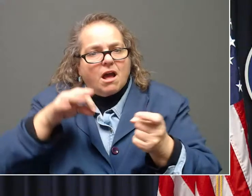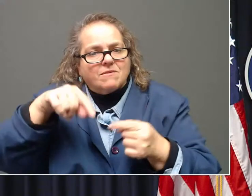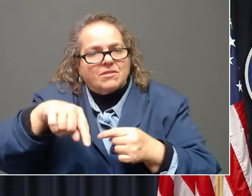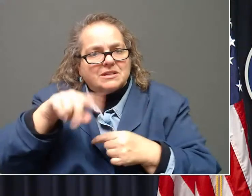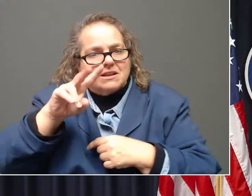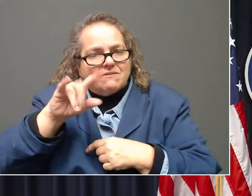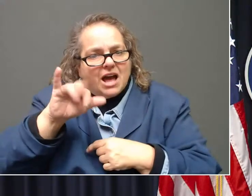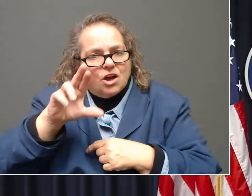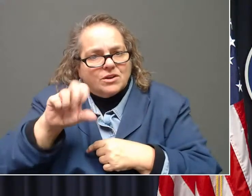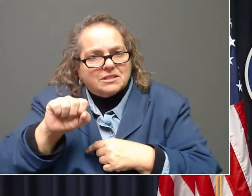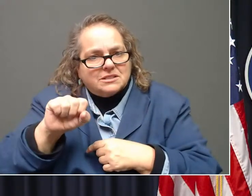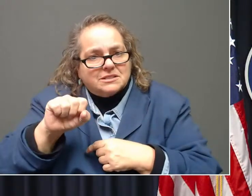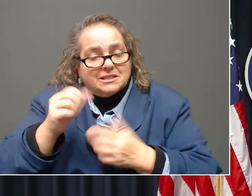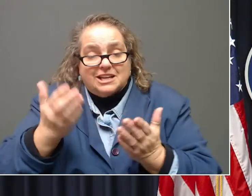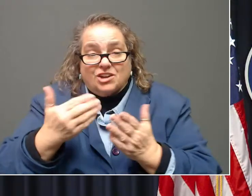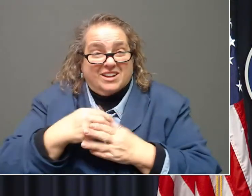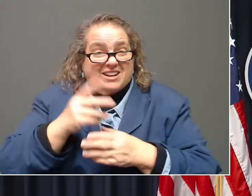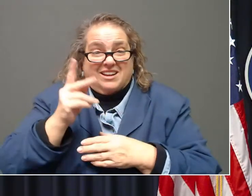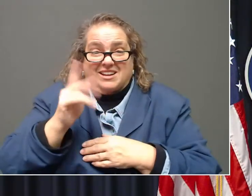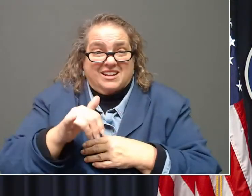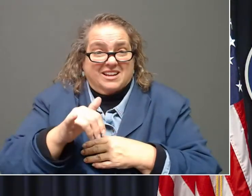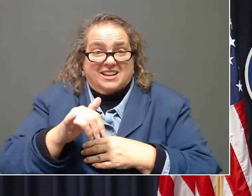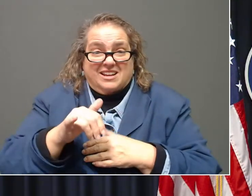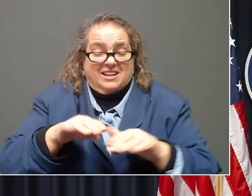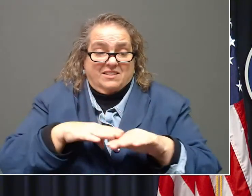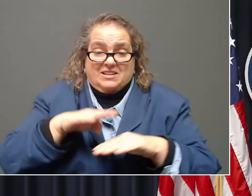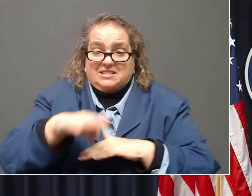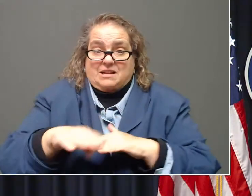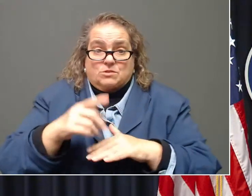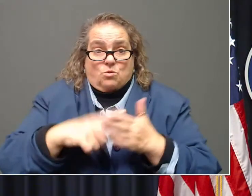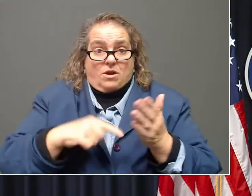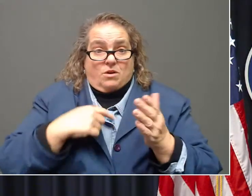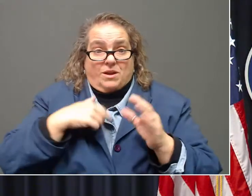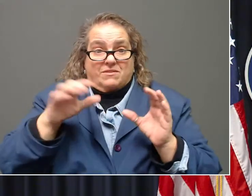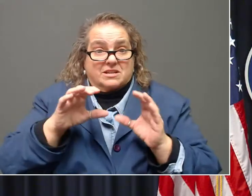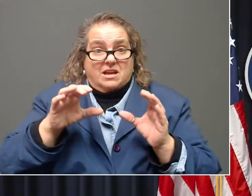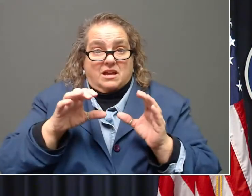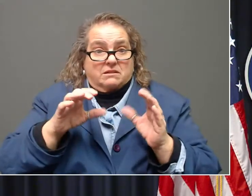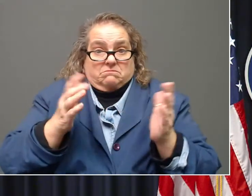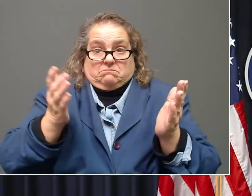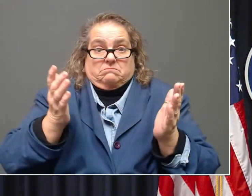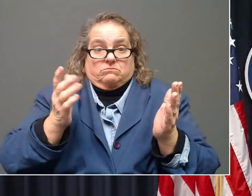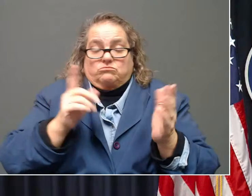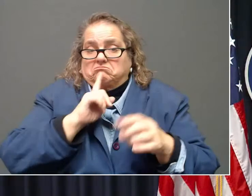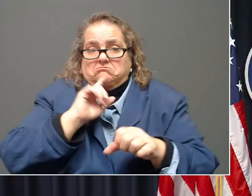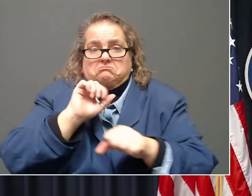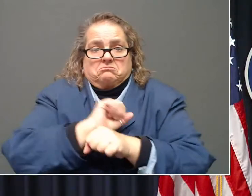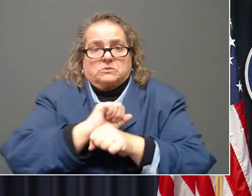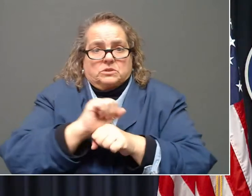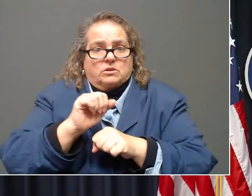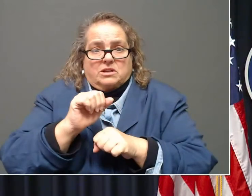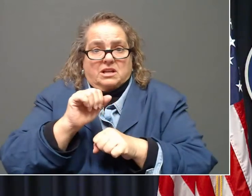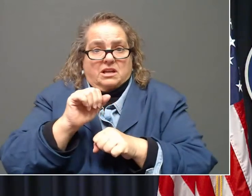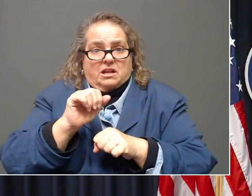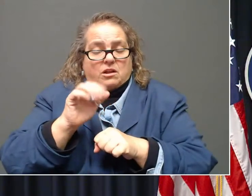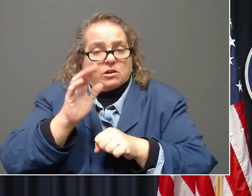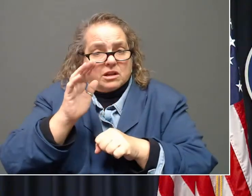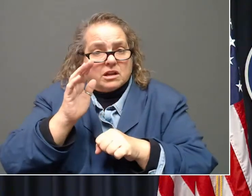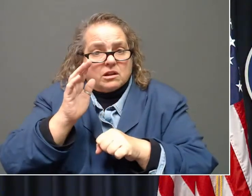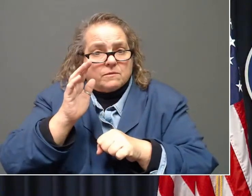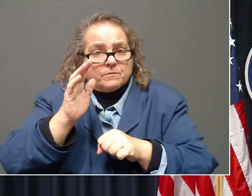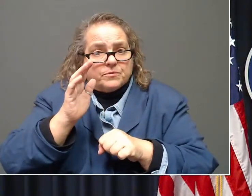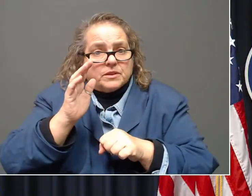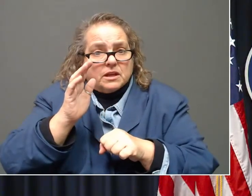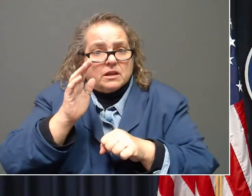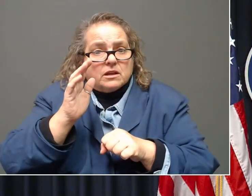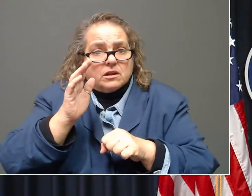a really bad idea. And we all agree, based on our experience, that we would not have the strong public health policy that